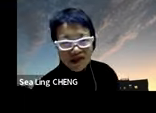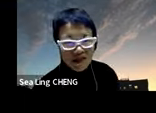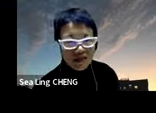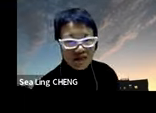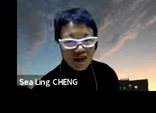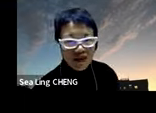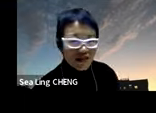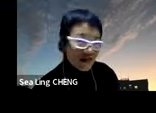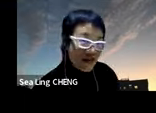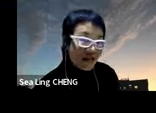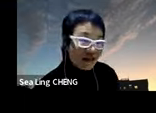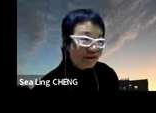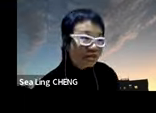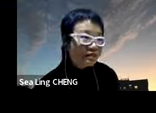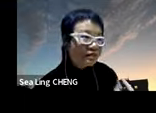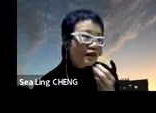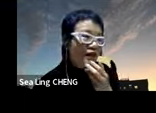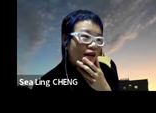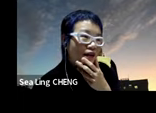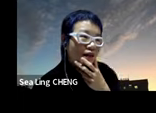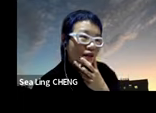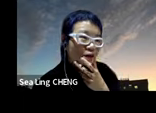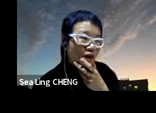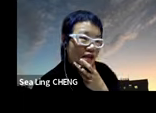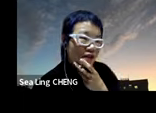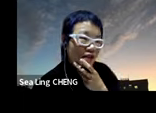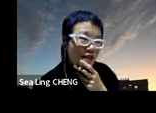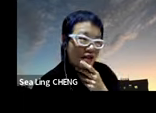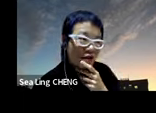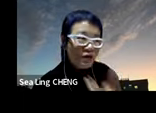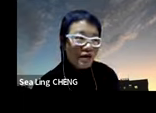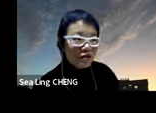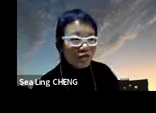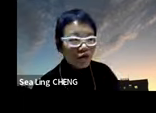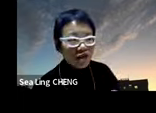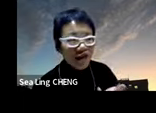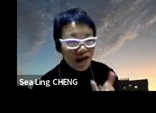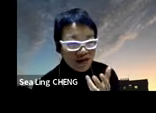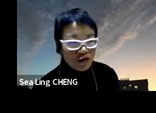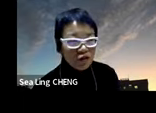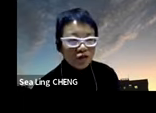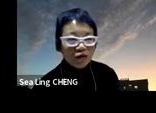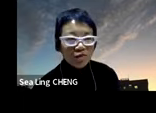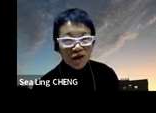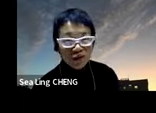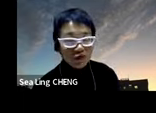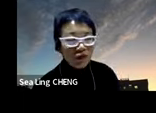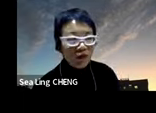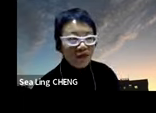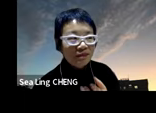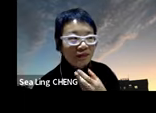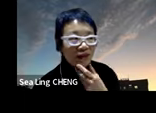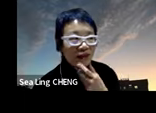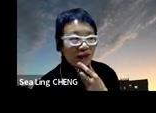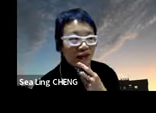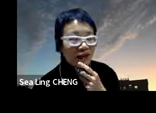women identified as neither. And we conducted an oral history project and a photo voice project with the